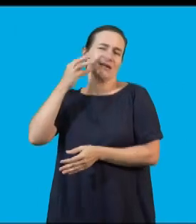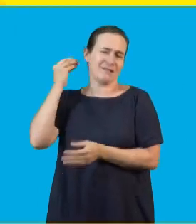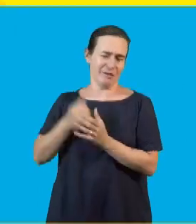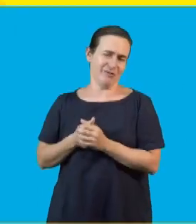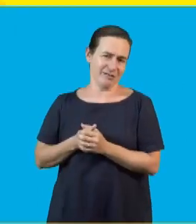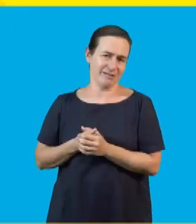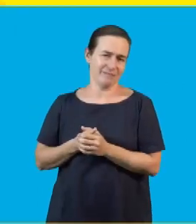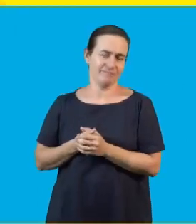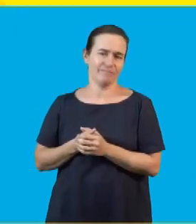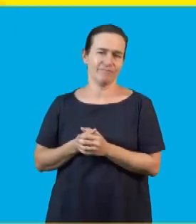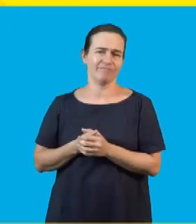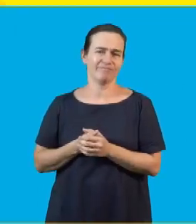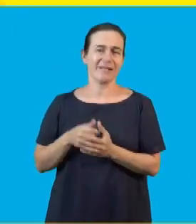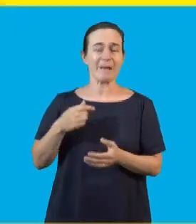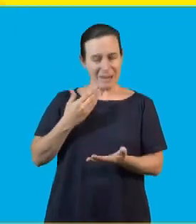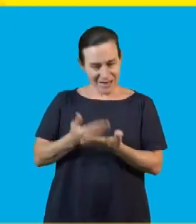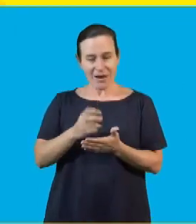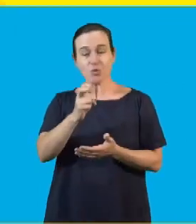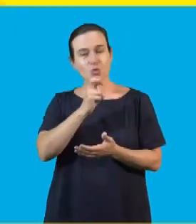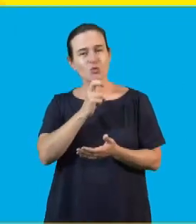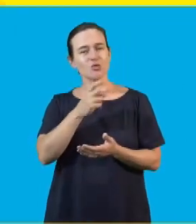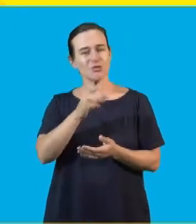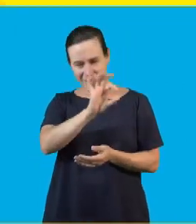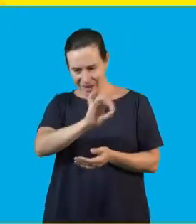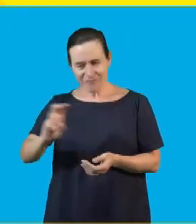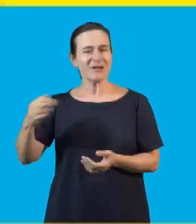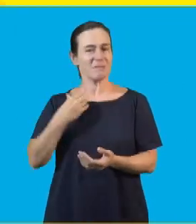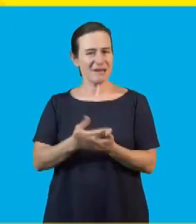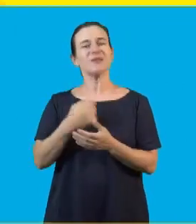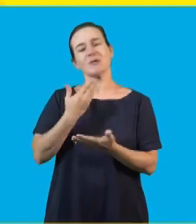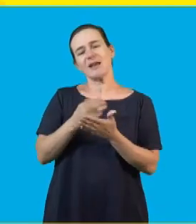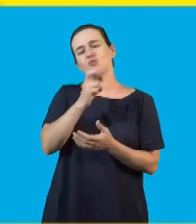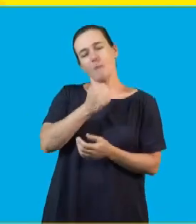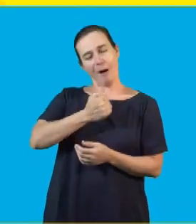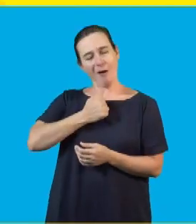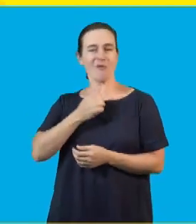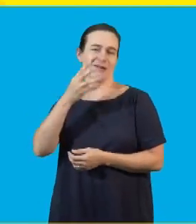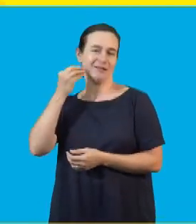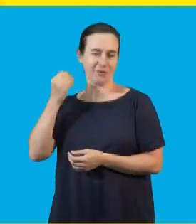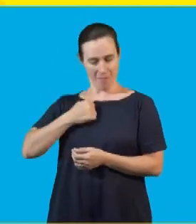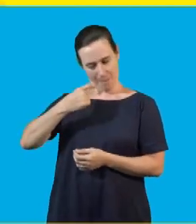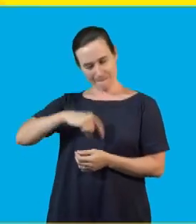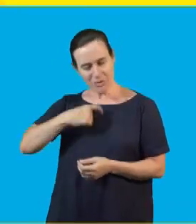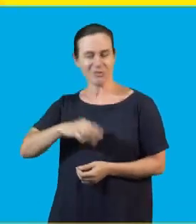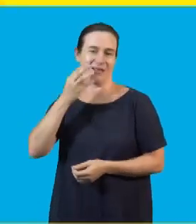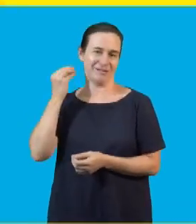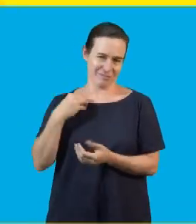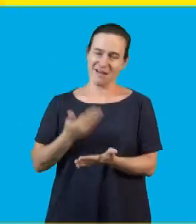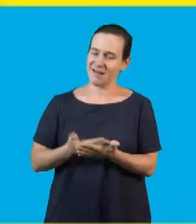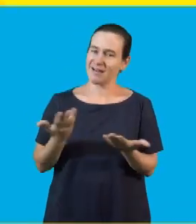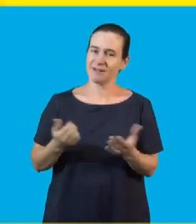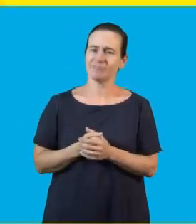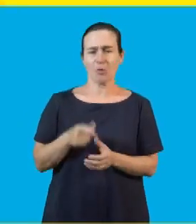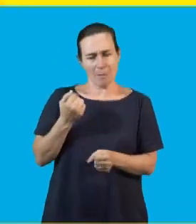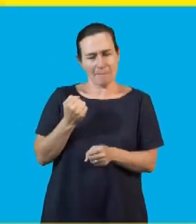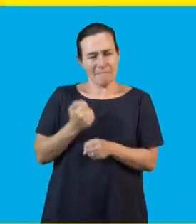Transactional writing is very literal, and it is something that you can use in everyday life. So, writing from your